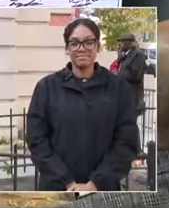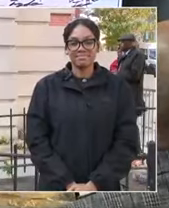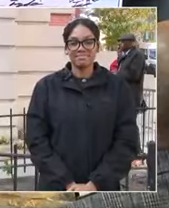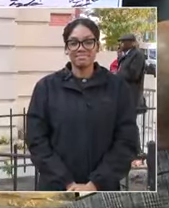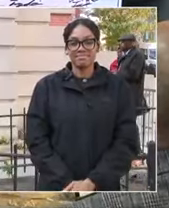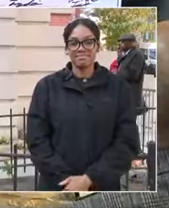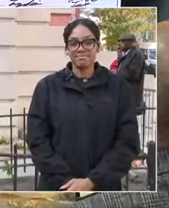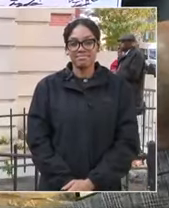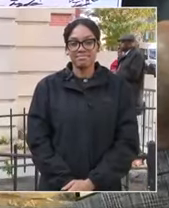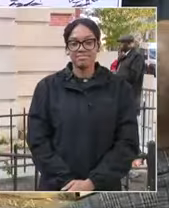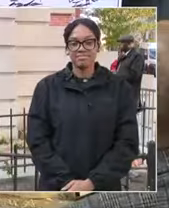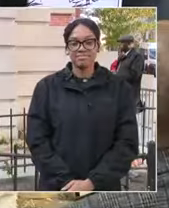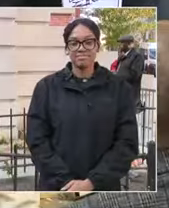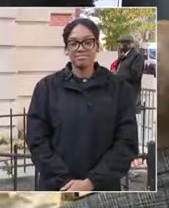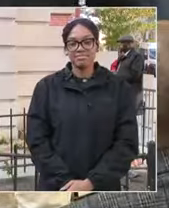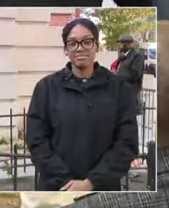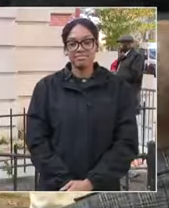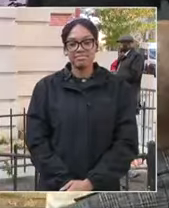Thank you.